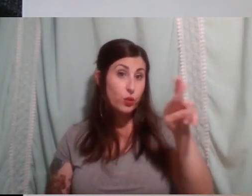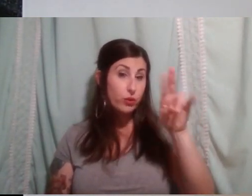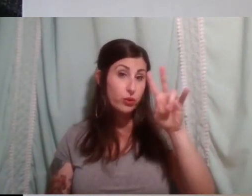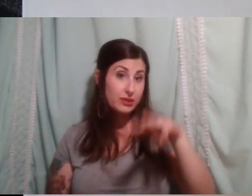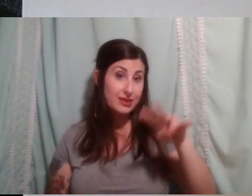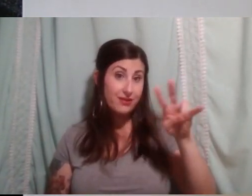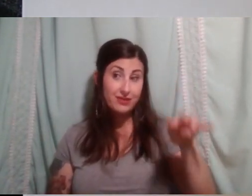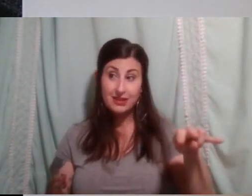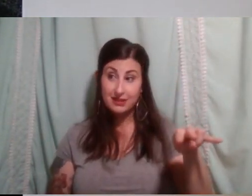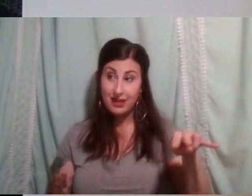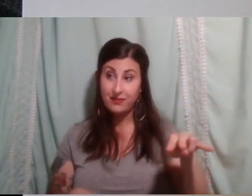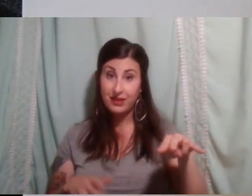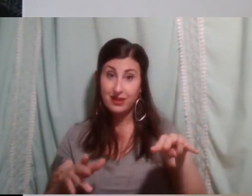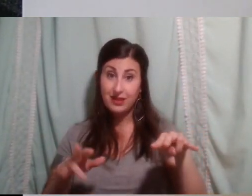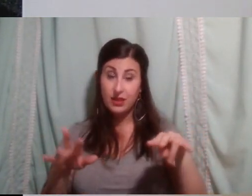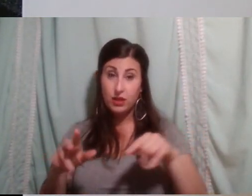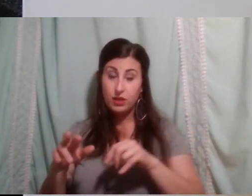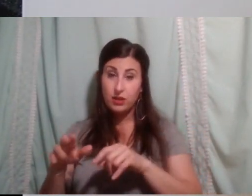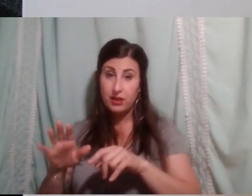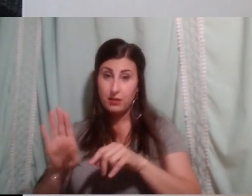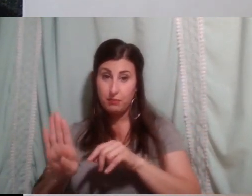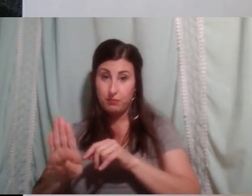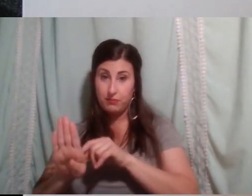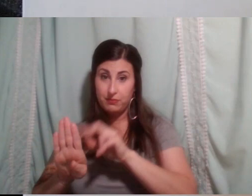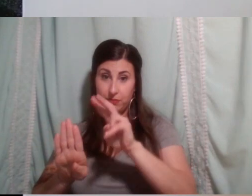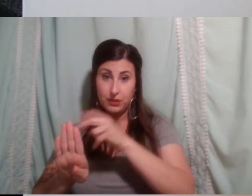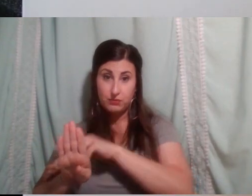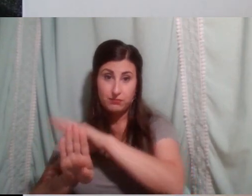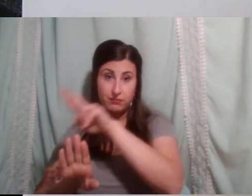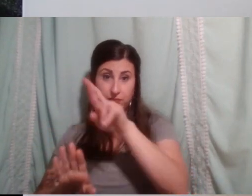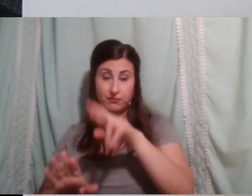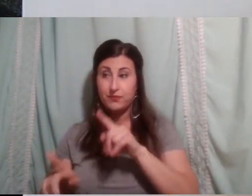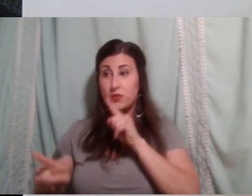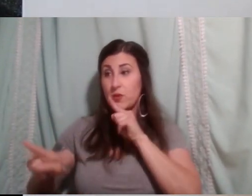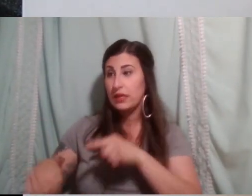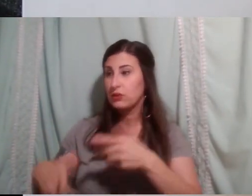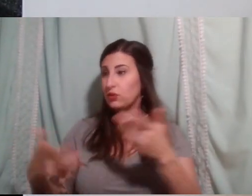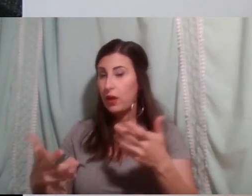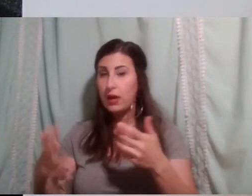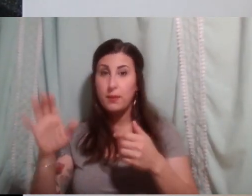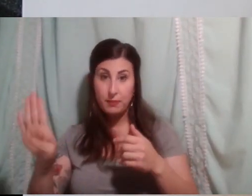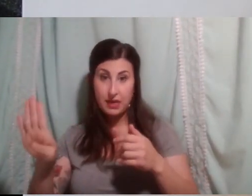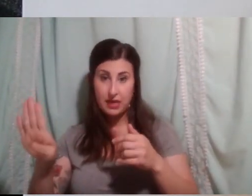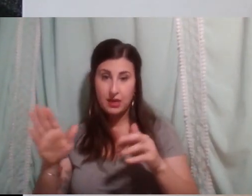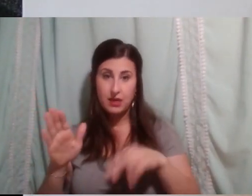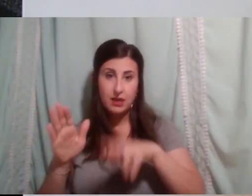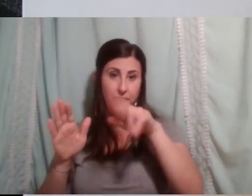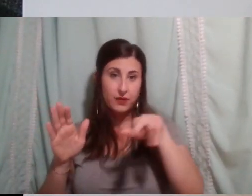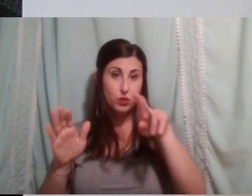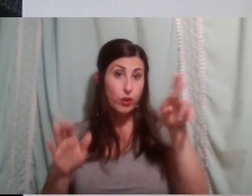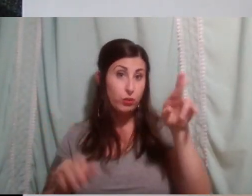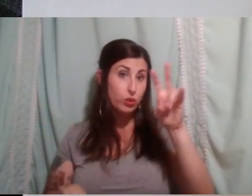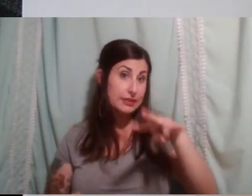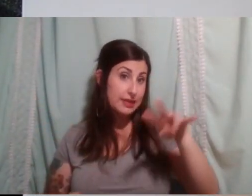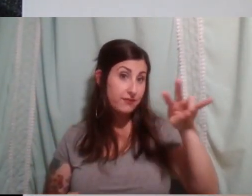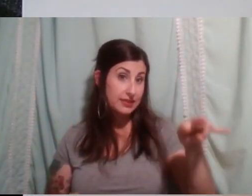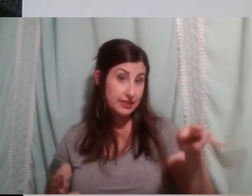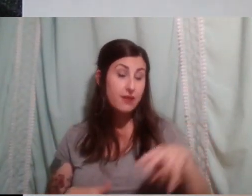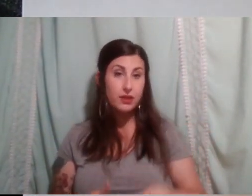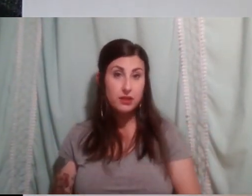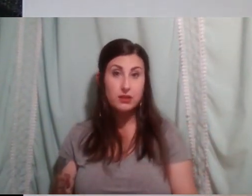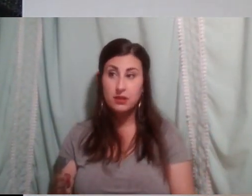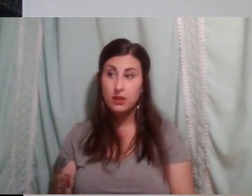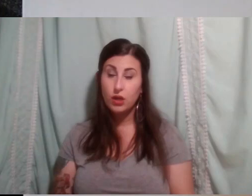square root of that, square root of that. That's the inverse, so I get back just B. The square root is 77.